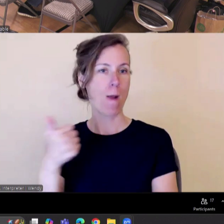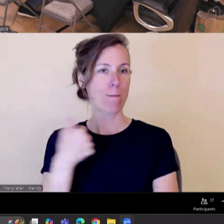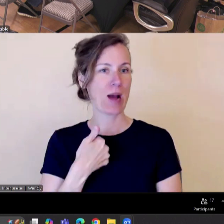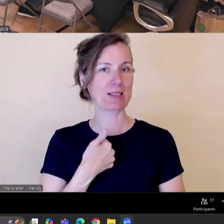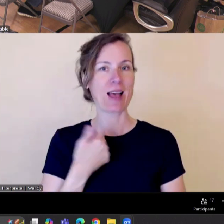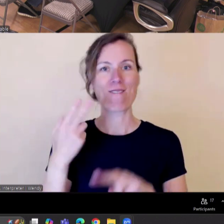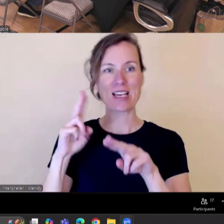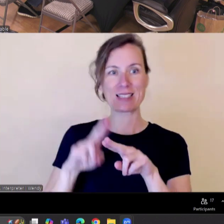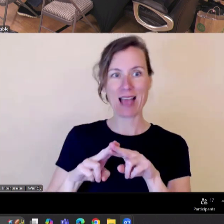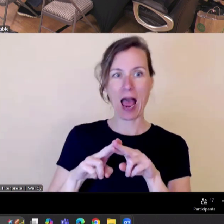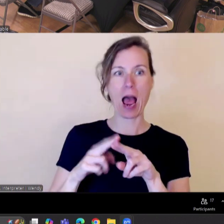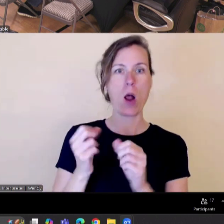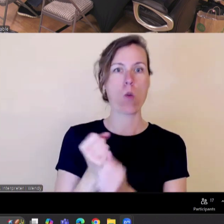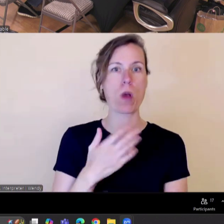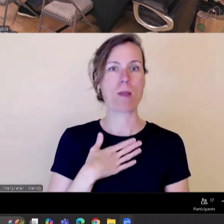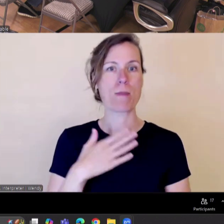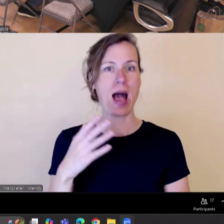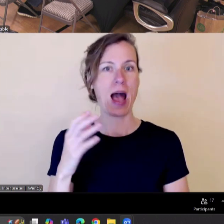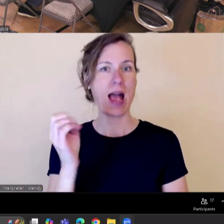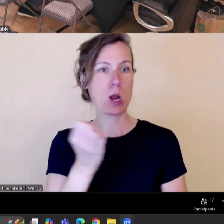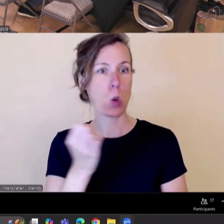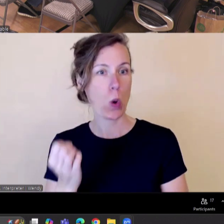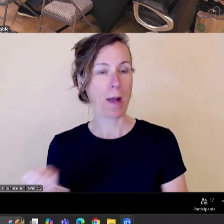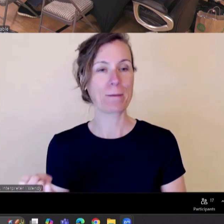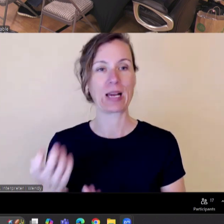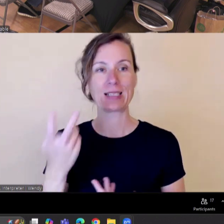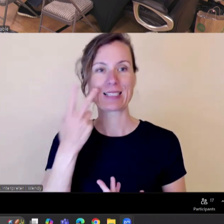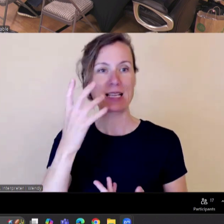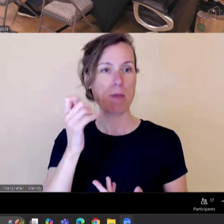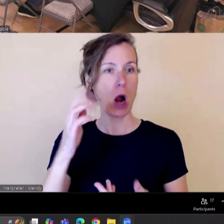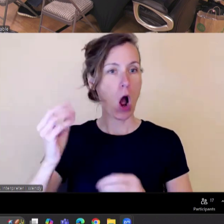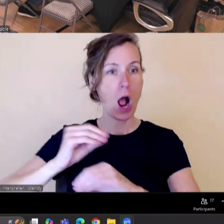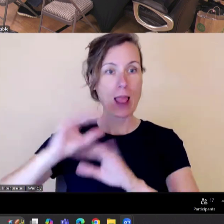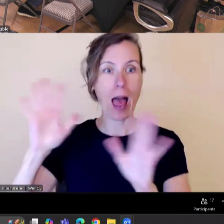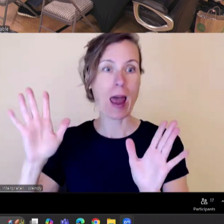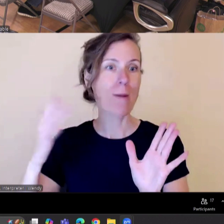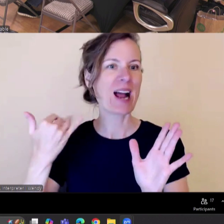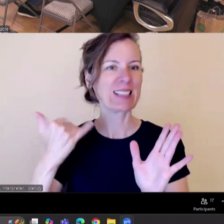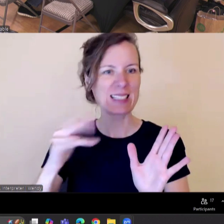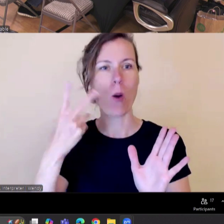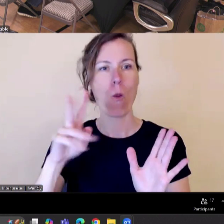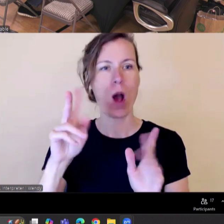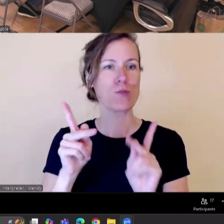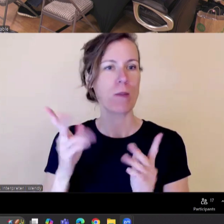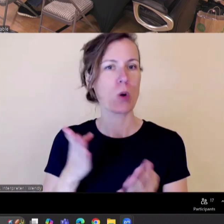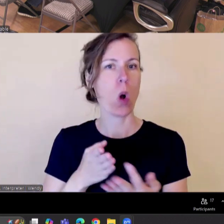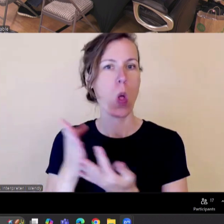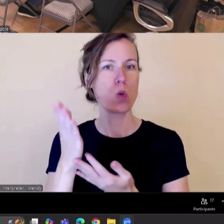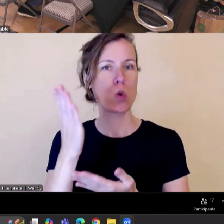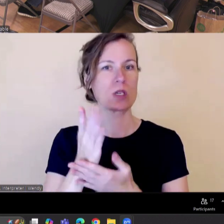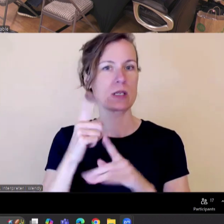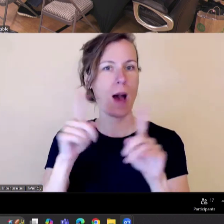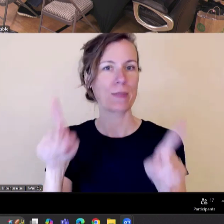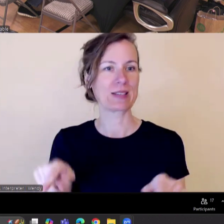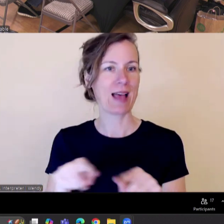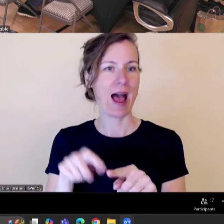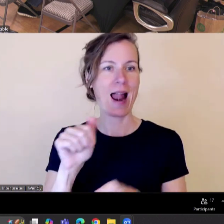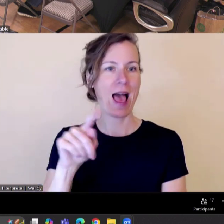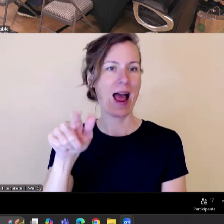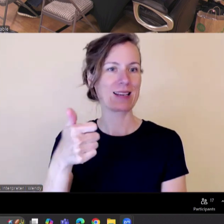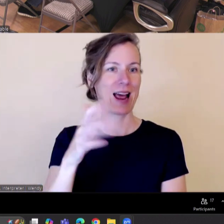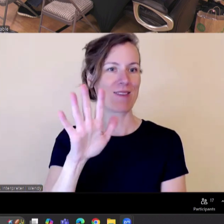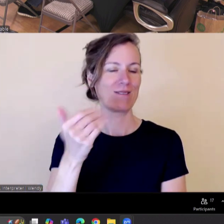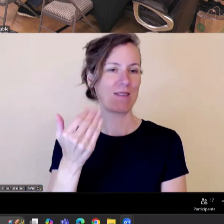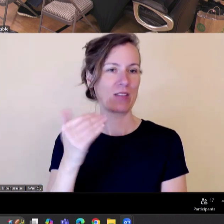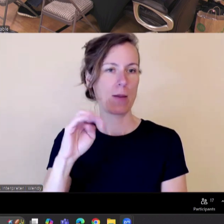car knows that it looks like a Christmas tree when it is lit up. And I've watched people go through the stop signs at 10 to 15 miles per hour with me sitting